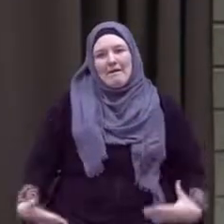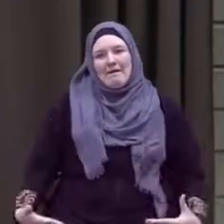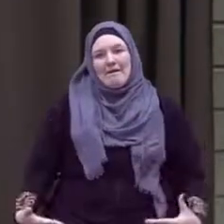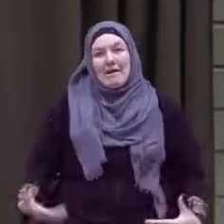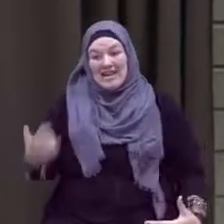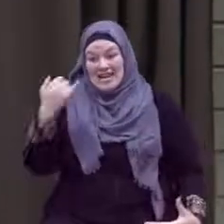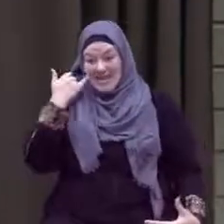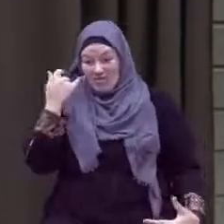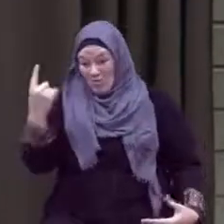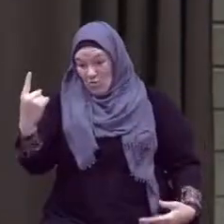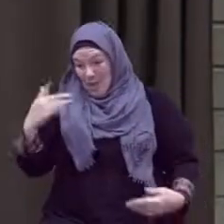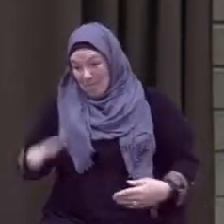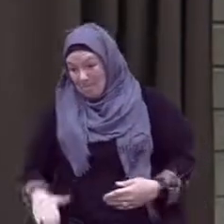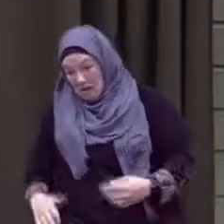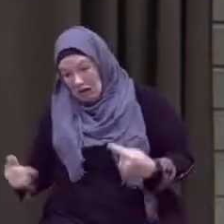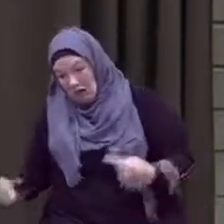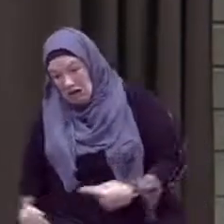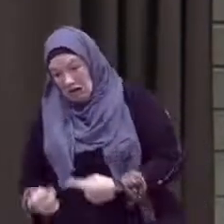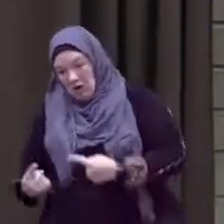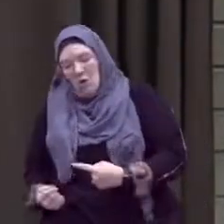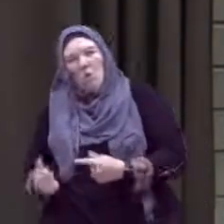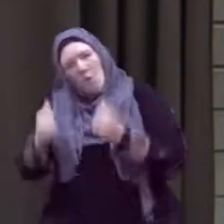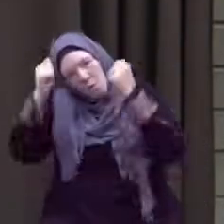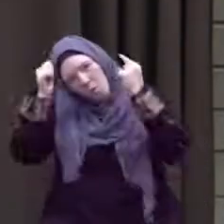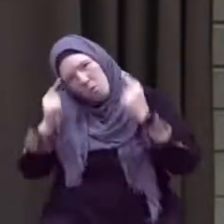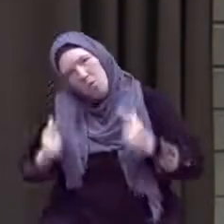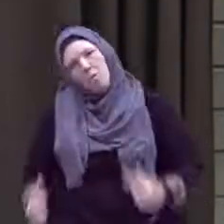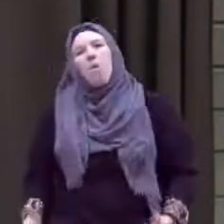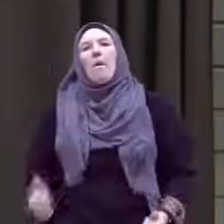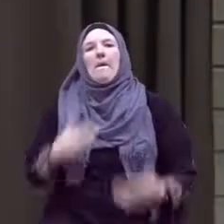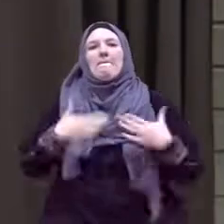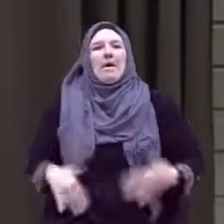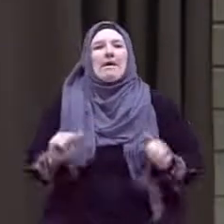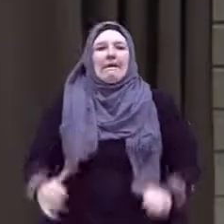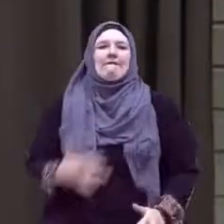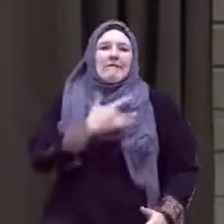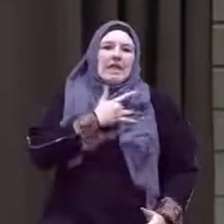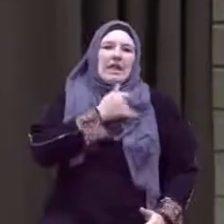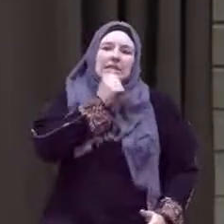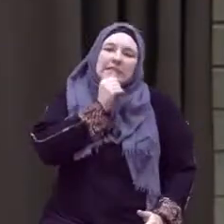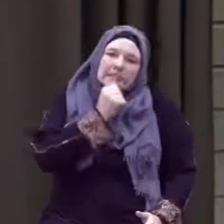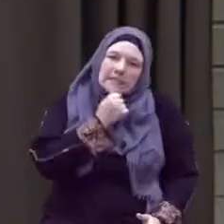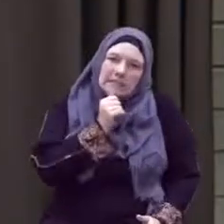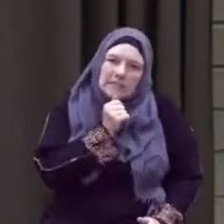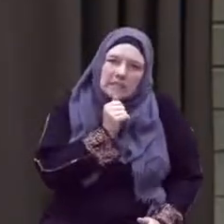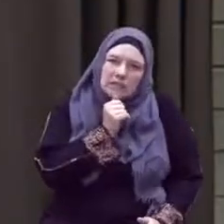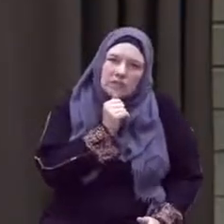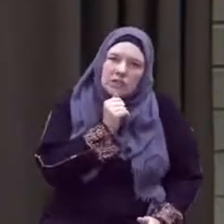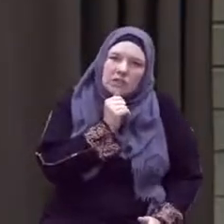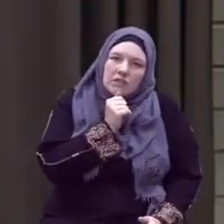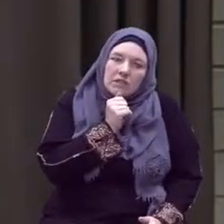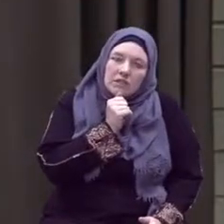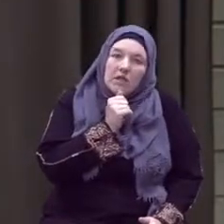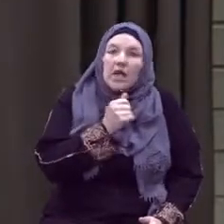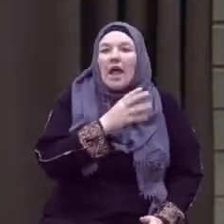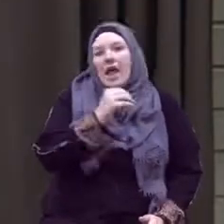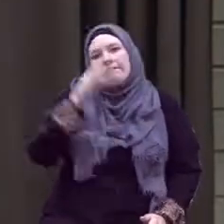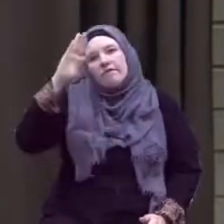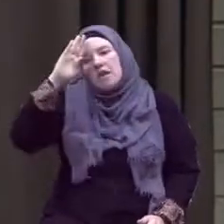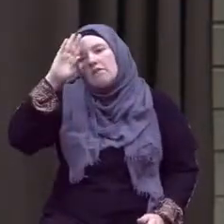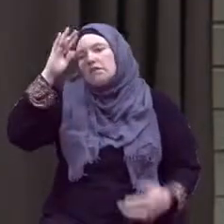If one part of the body aches, the whole body aches and suffers sleepless nights and